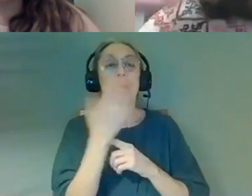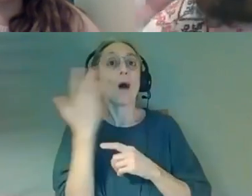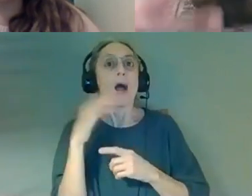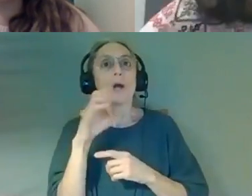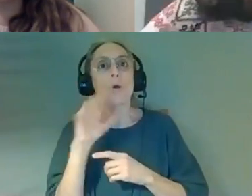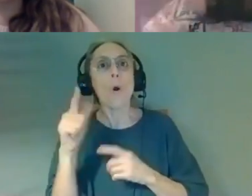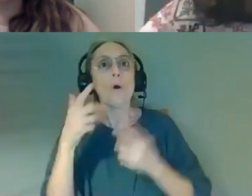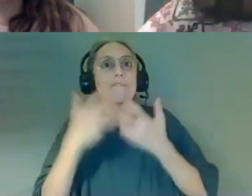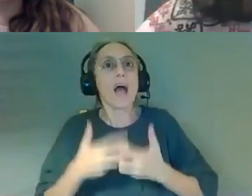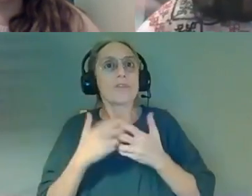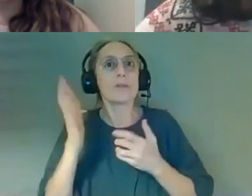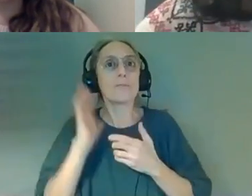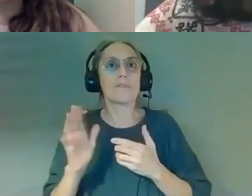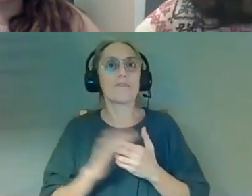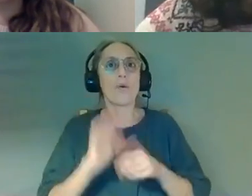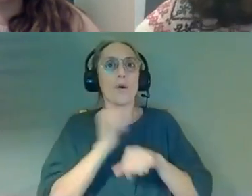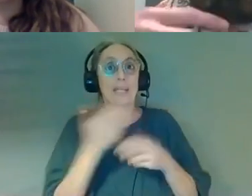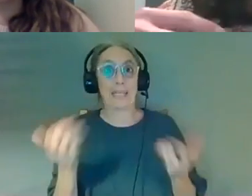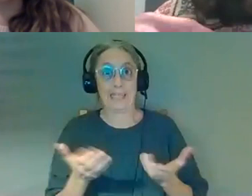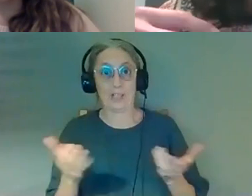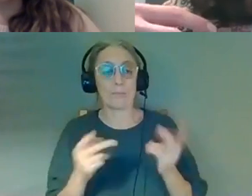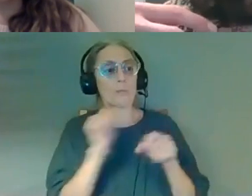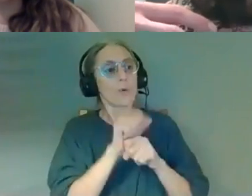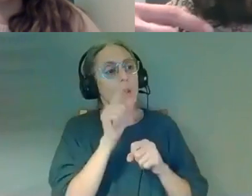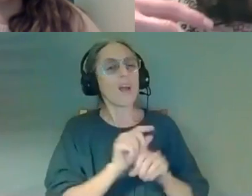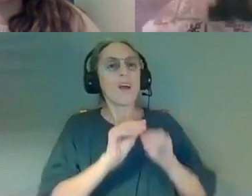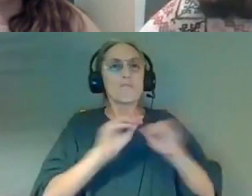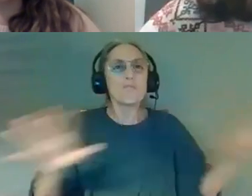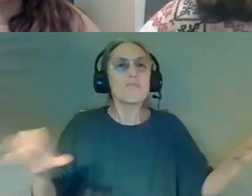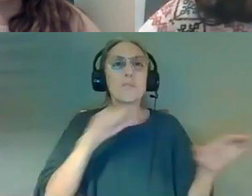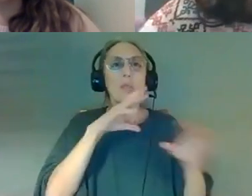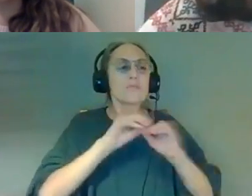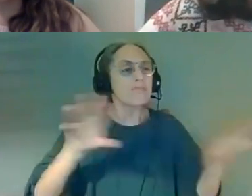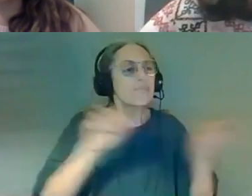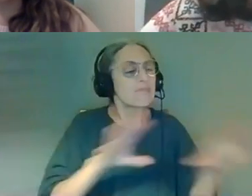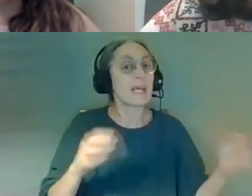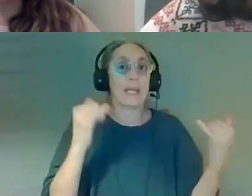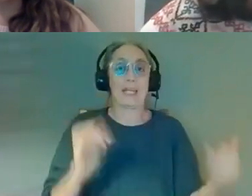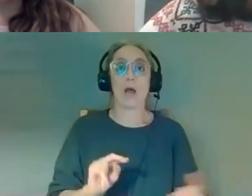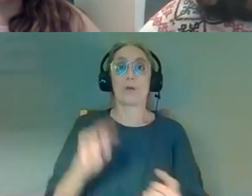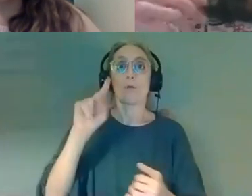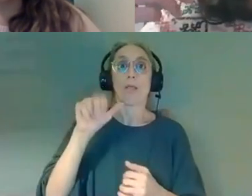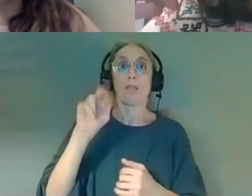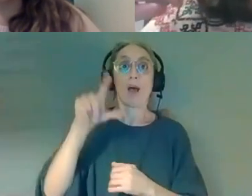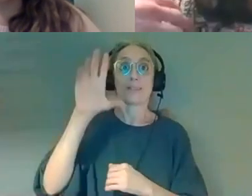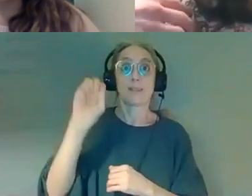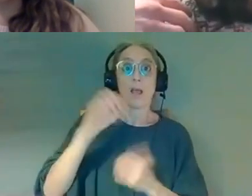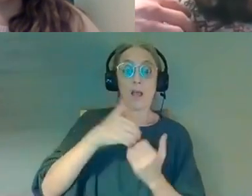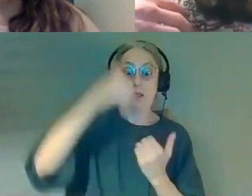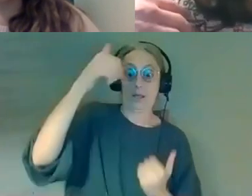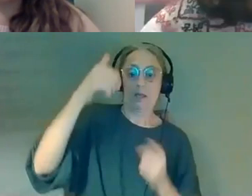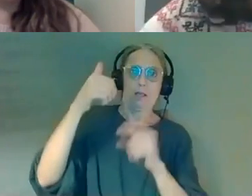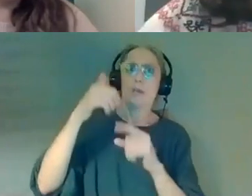they're putting, you know, all of these things. And then we have North Lawndale, and North Lawndale doesn't have any grocery stores. So